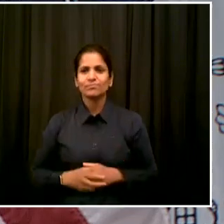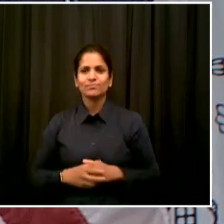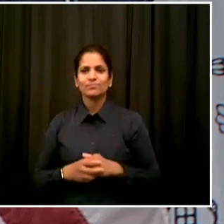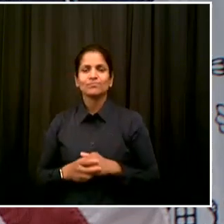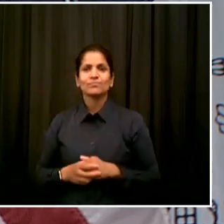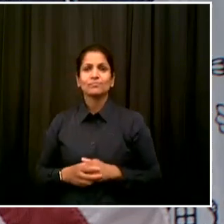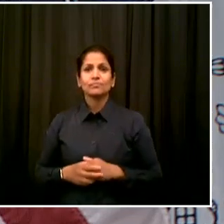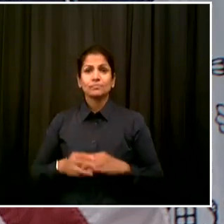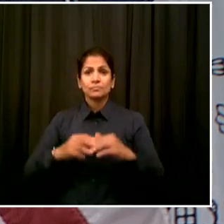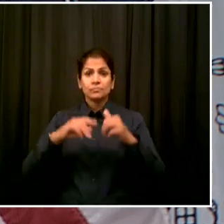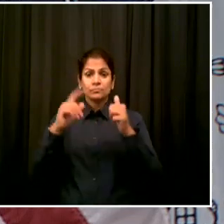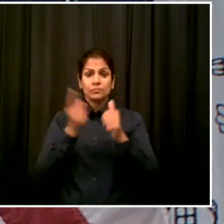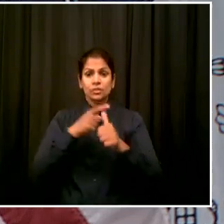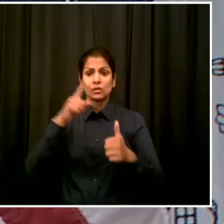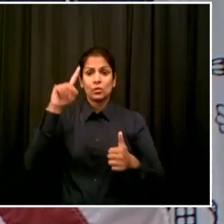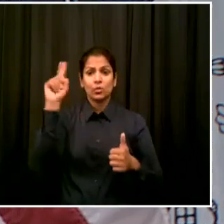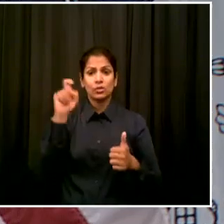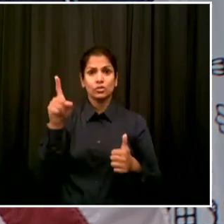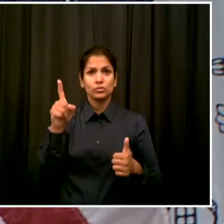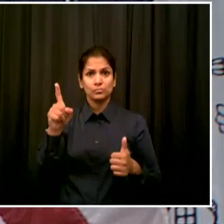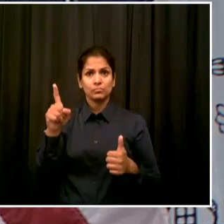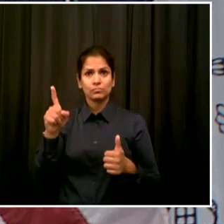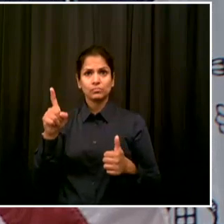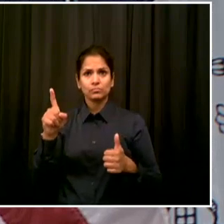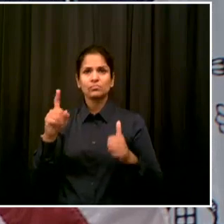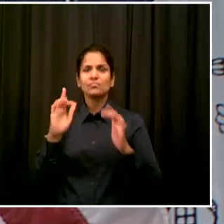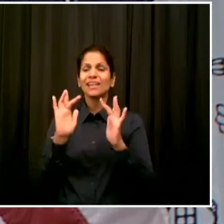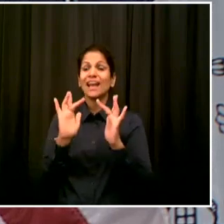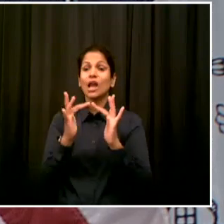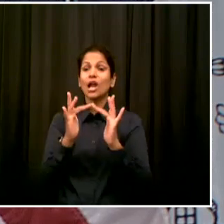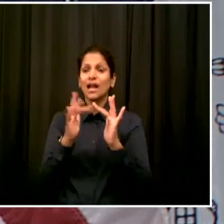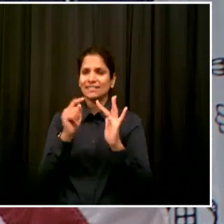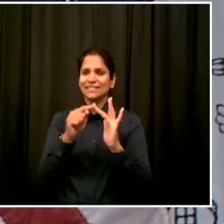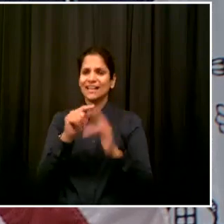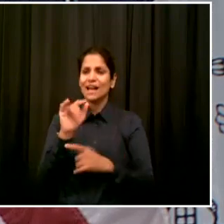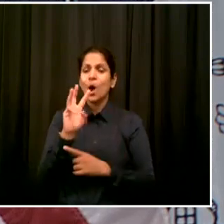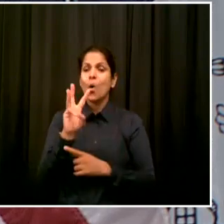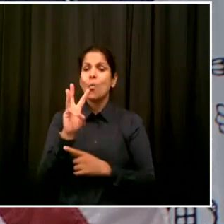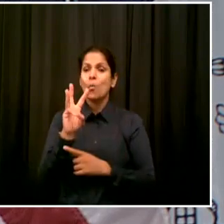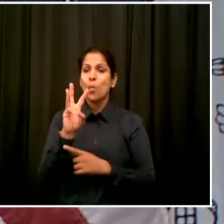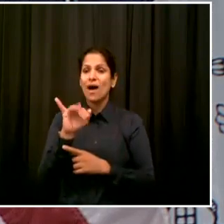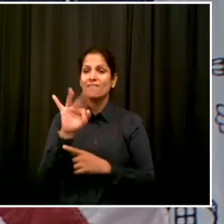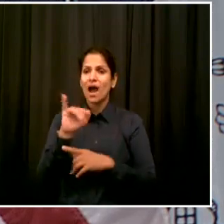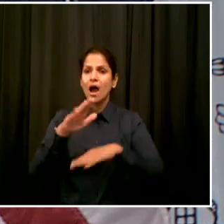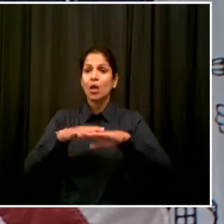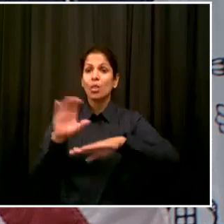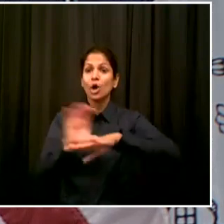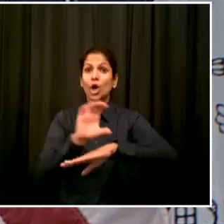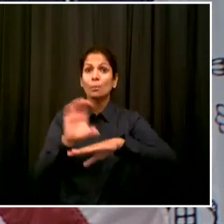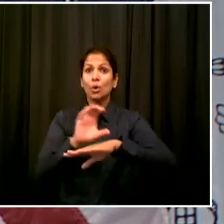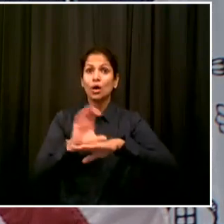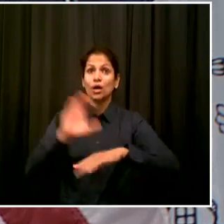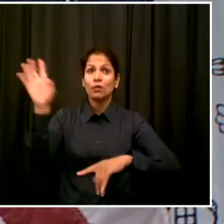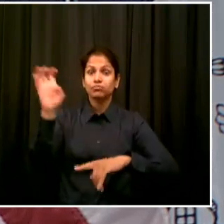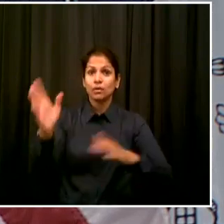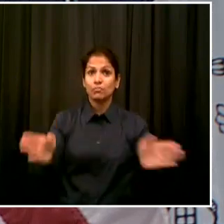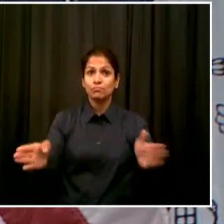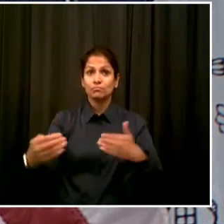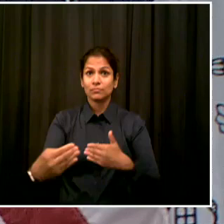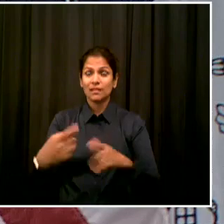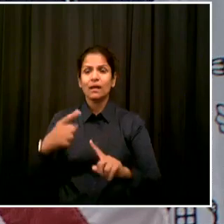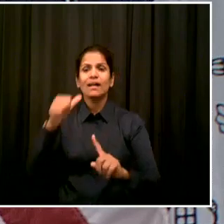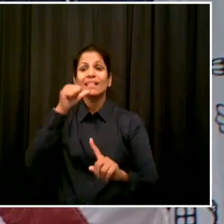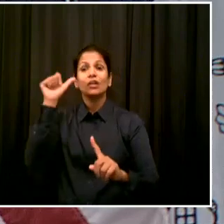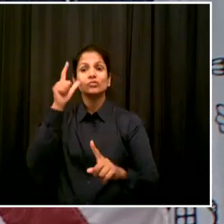the broadband plan you announced Tuesday, I believe. Some of the poorest New Yorkers in the city are seniors and the